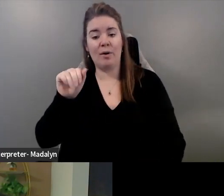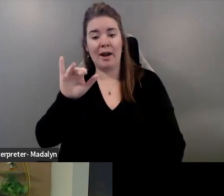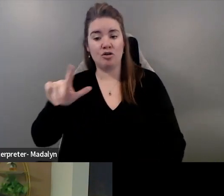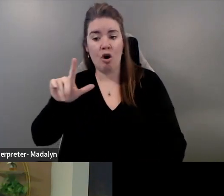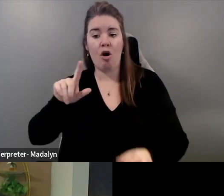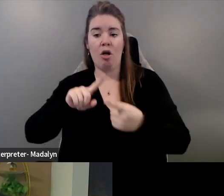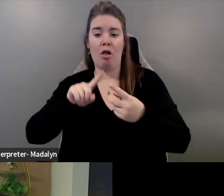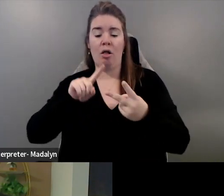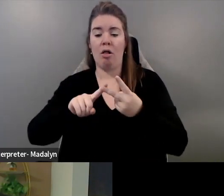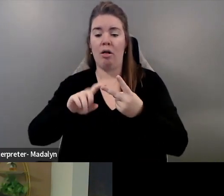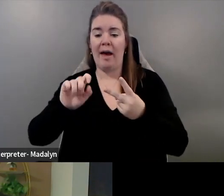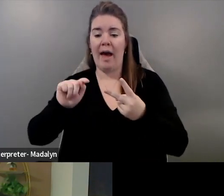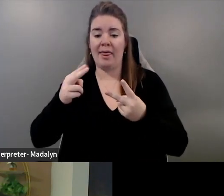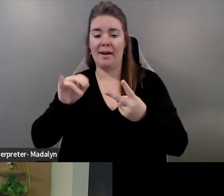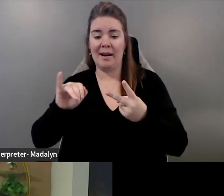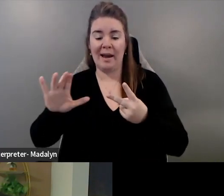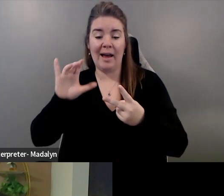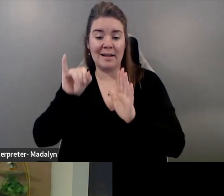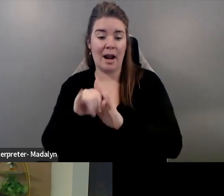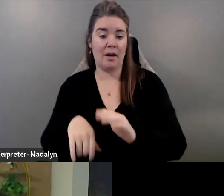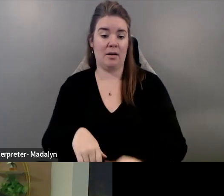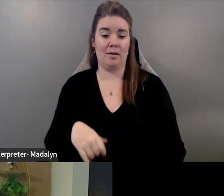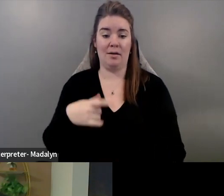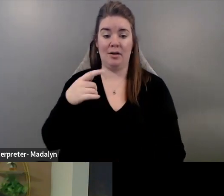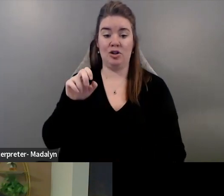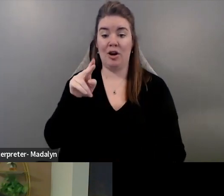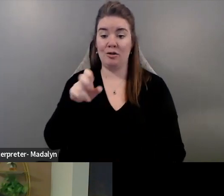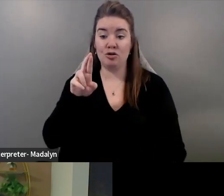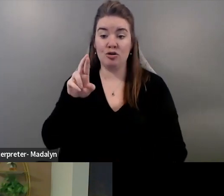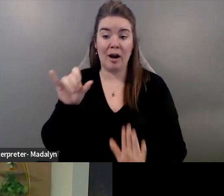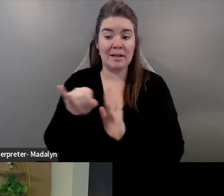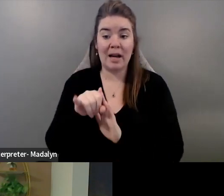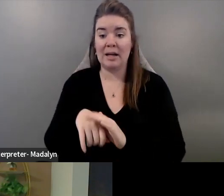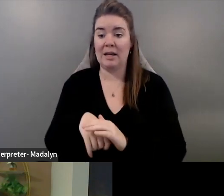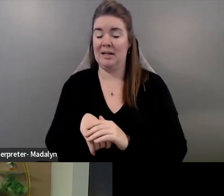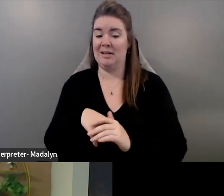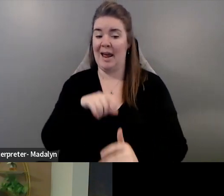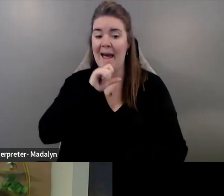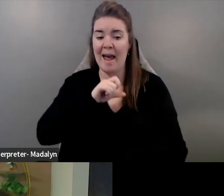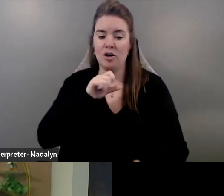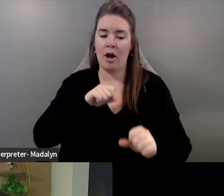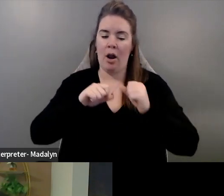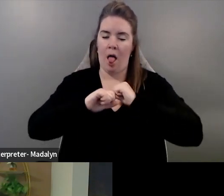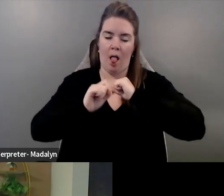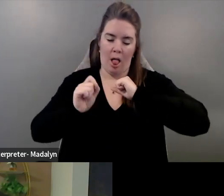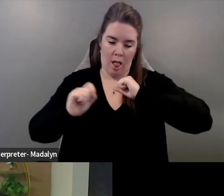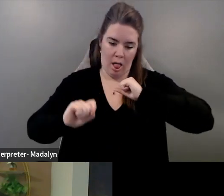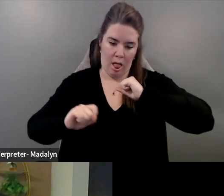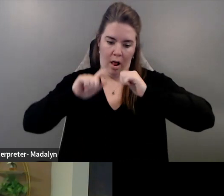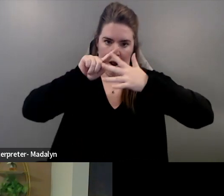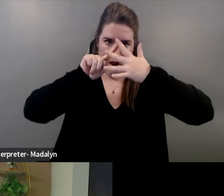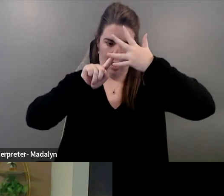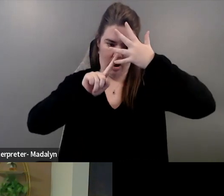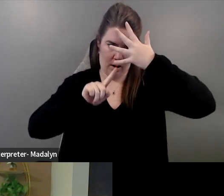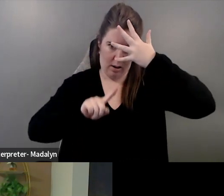sexual orientations, different gender identities, different education levels, different ages. I could go on and on and on. This